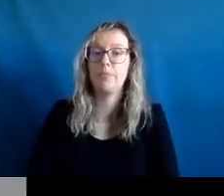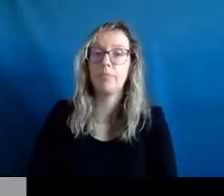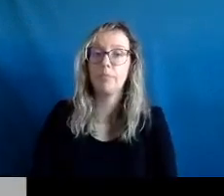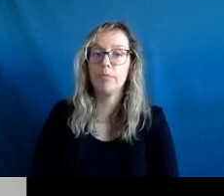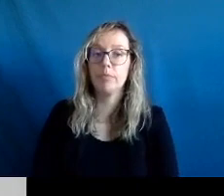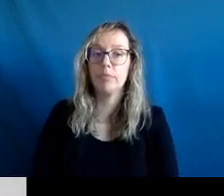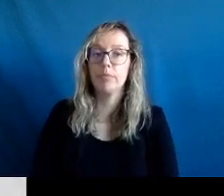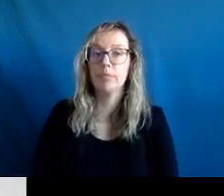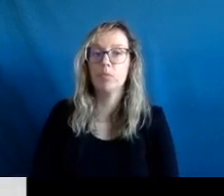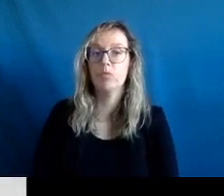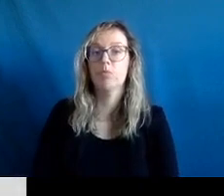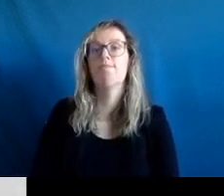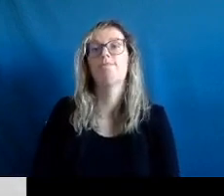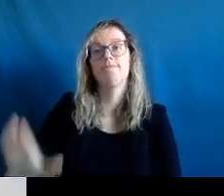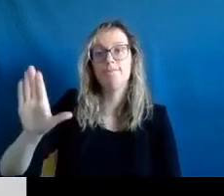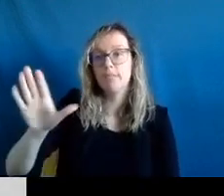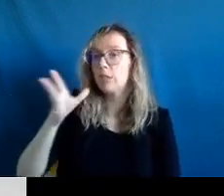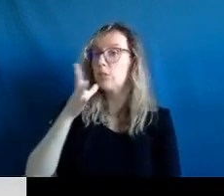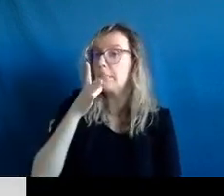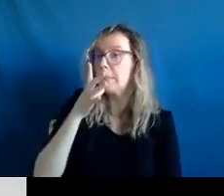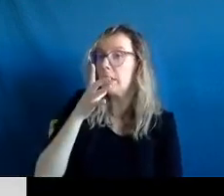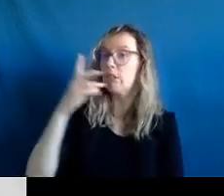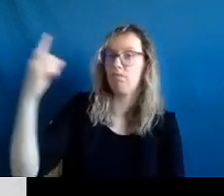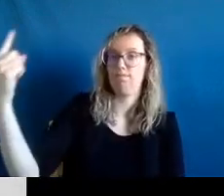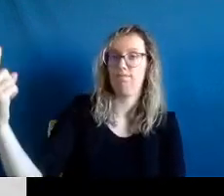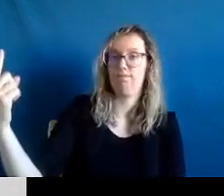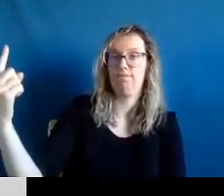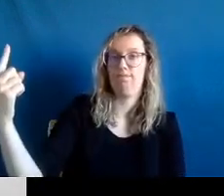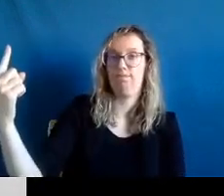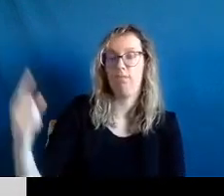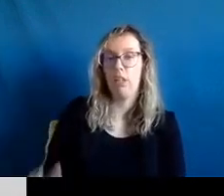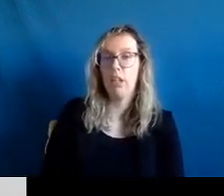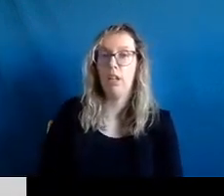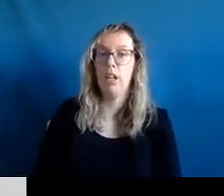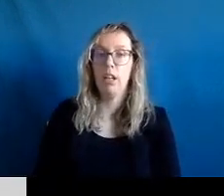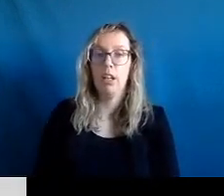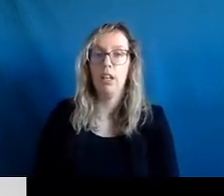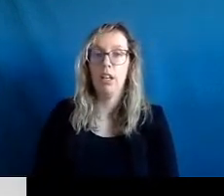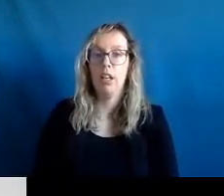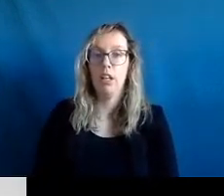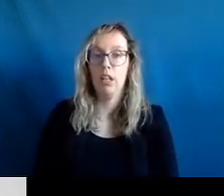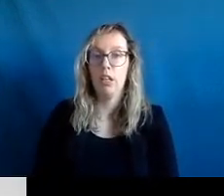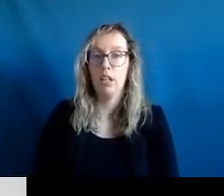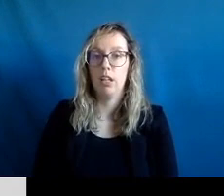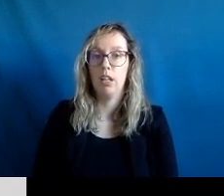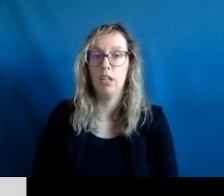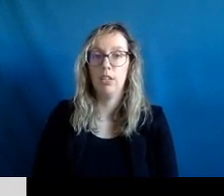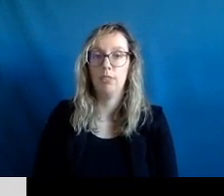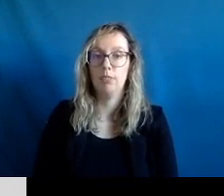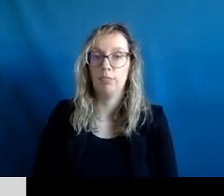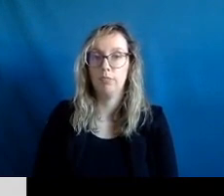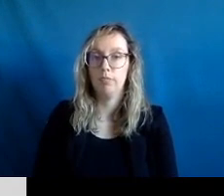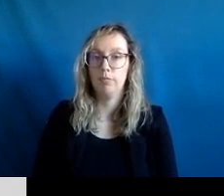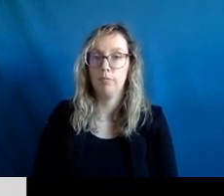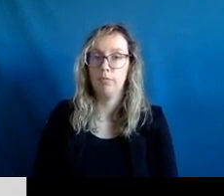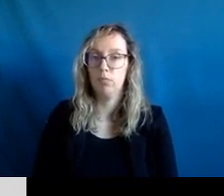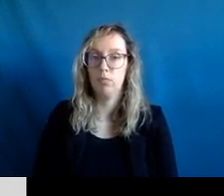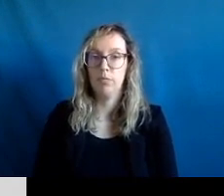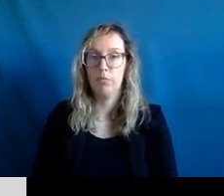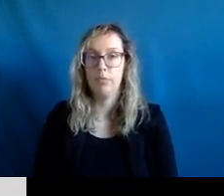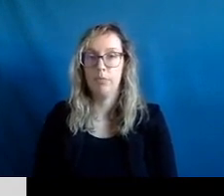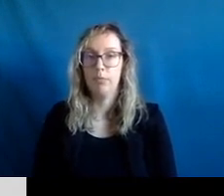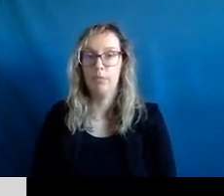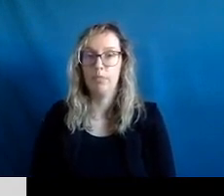mother." And from that time on, this disciple took her into his home. After this, knowing that everything was